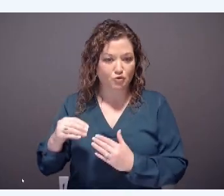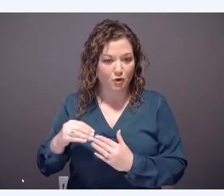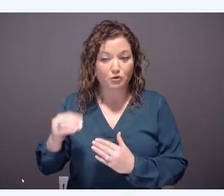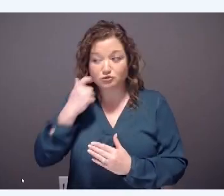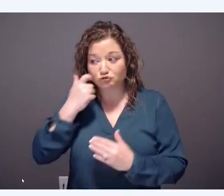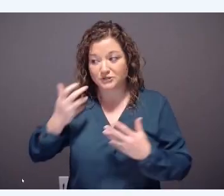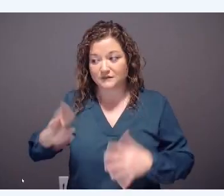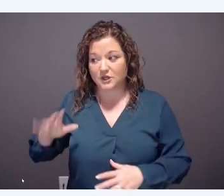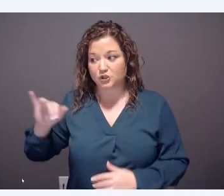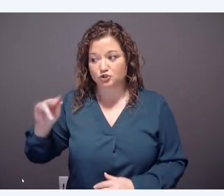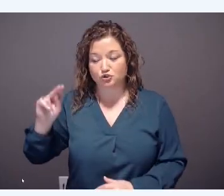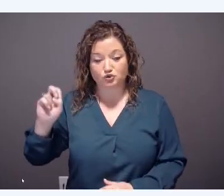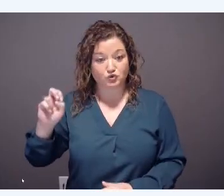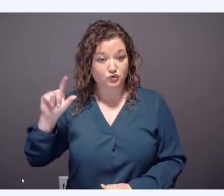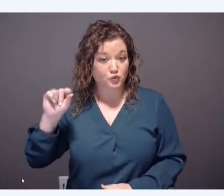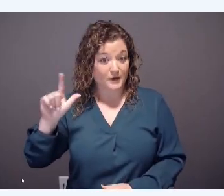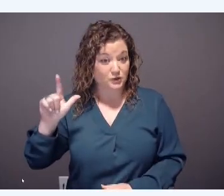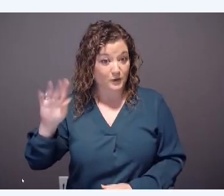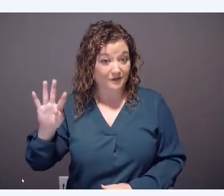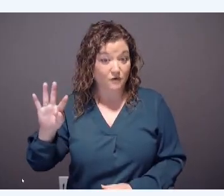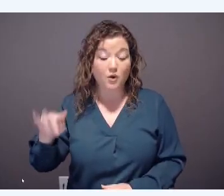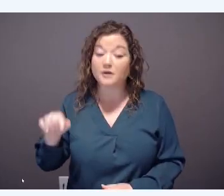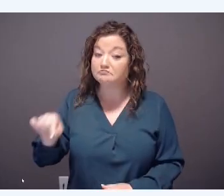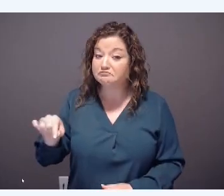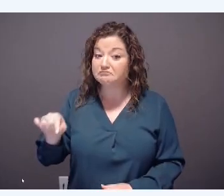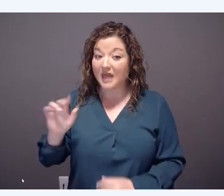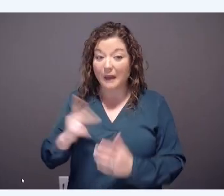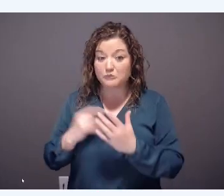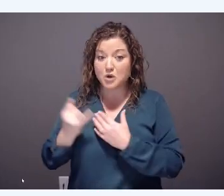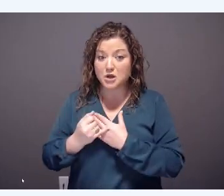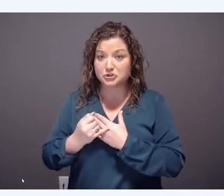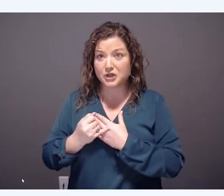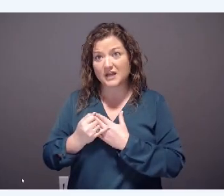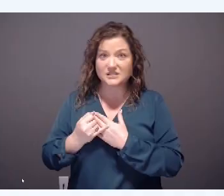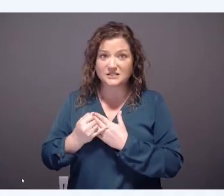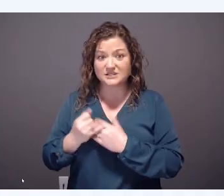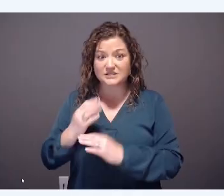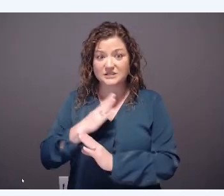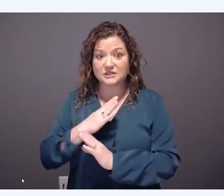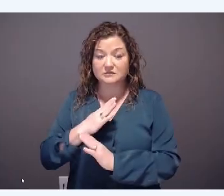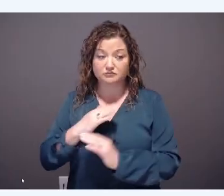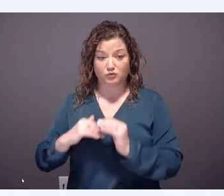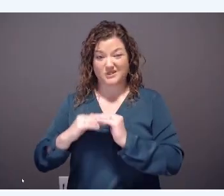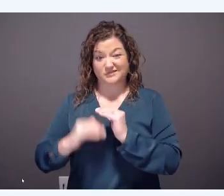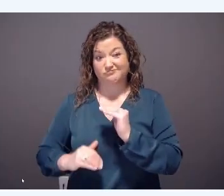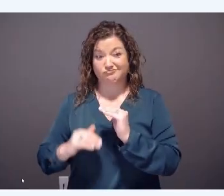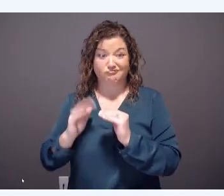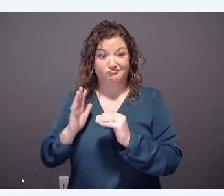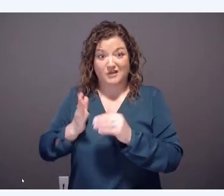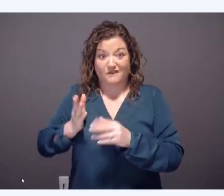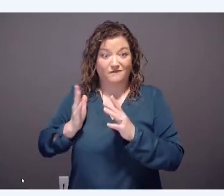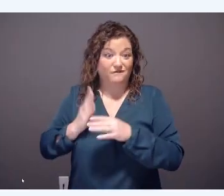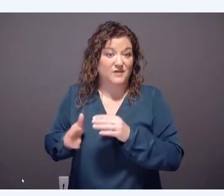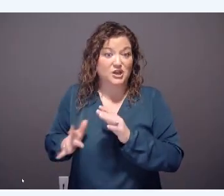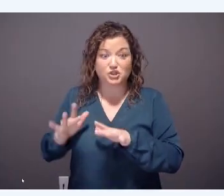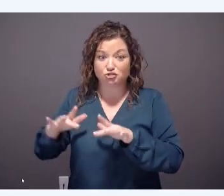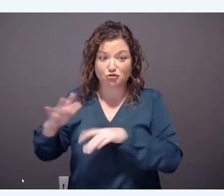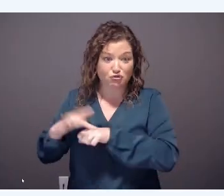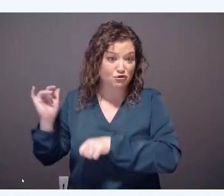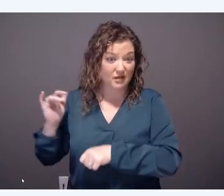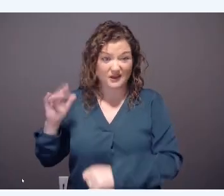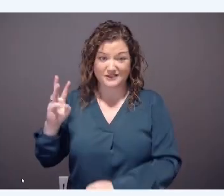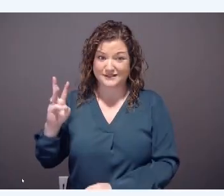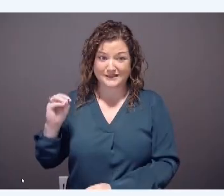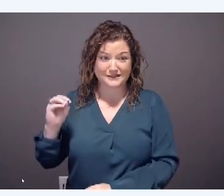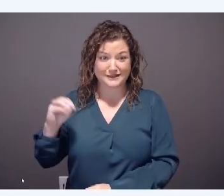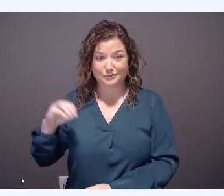actually finished in about 60 to 65% of the allotted working days, so they worked pretty quickly. We were really